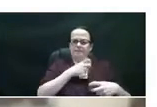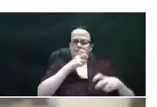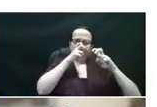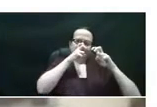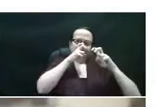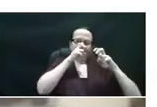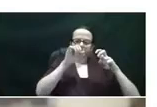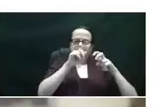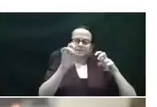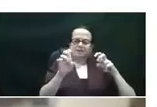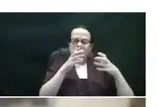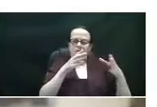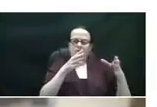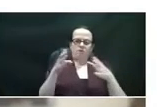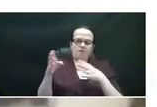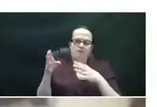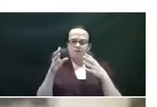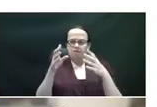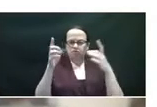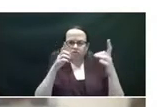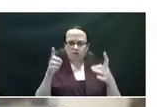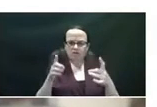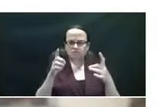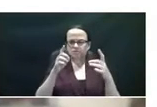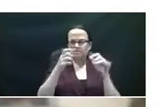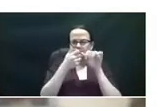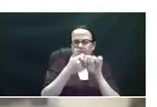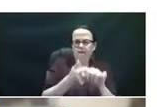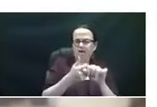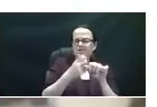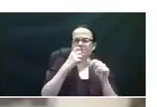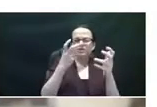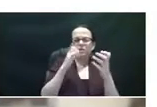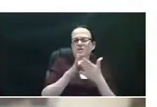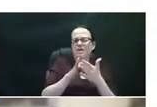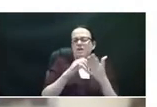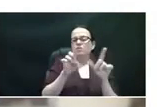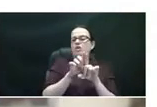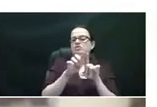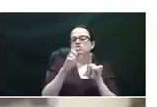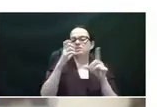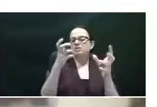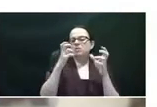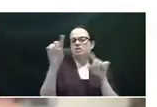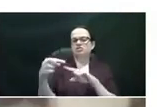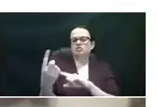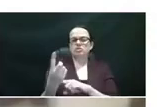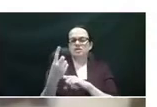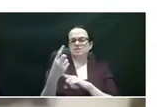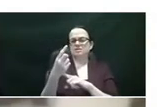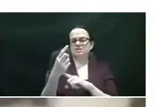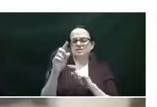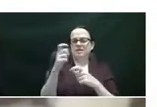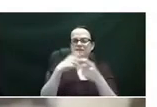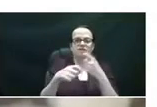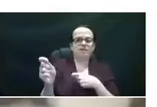way of directions flow down and compliance flows up. And we didn't want that. We also didn't want to just kind of flip this and